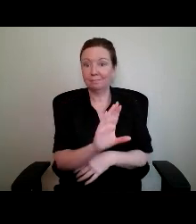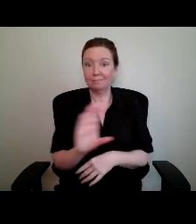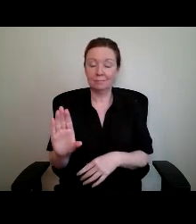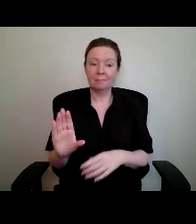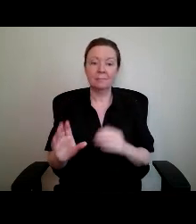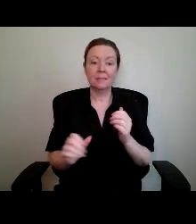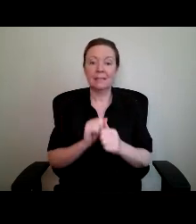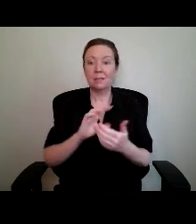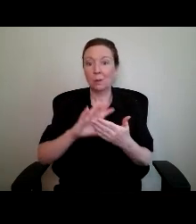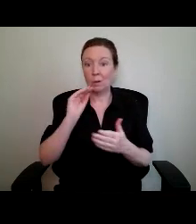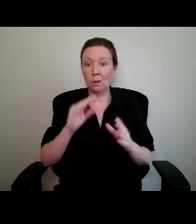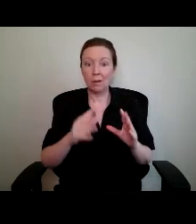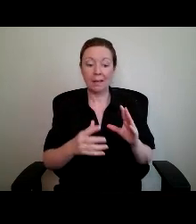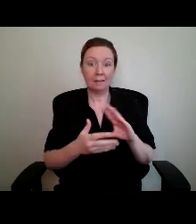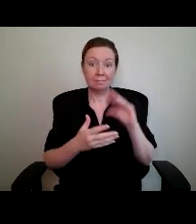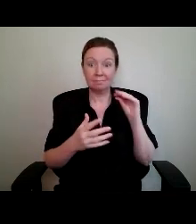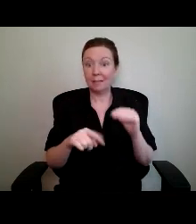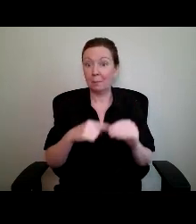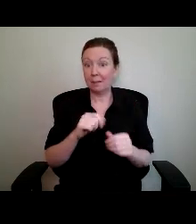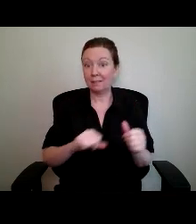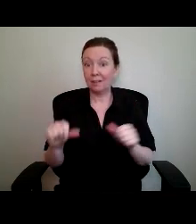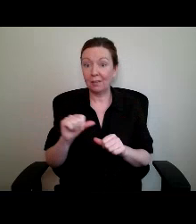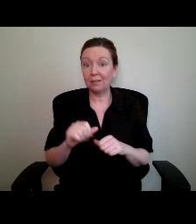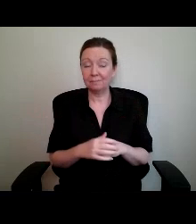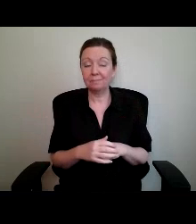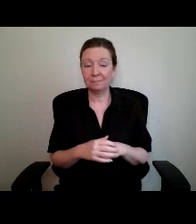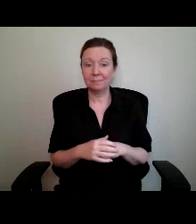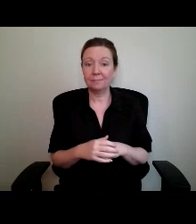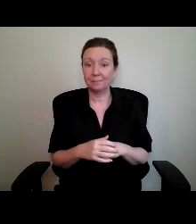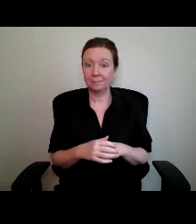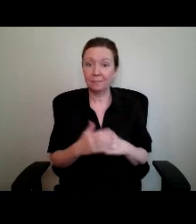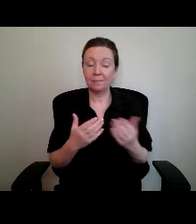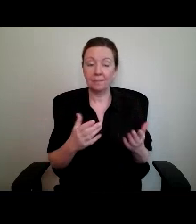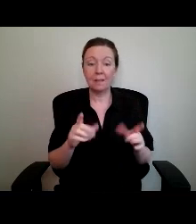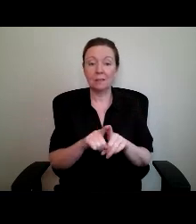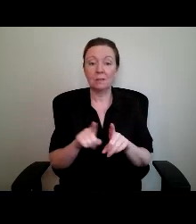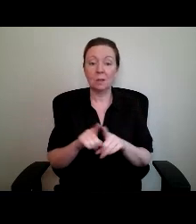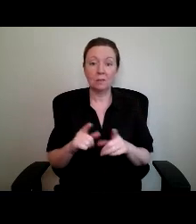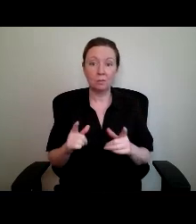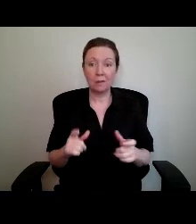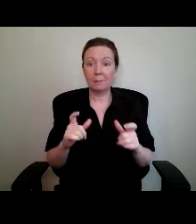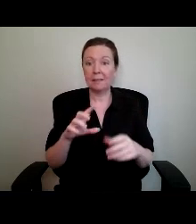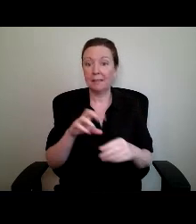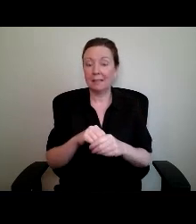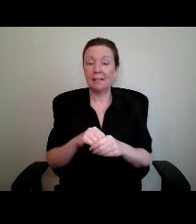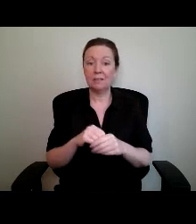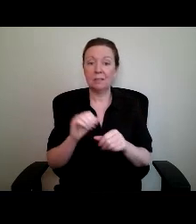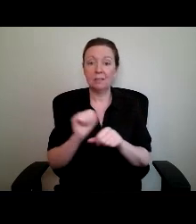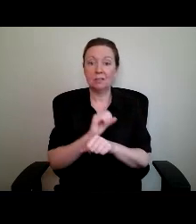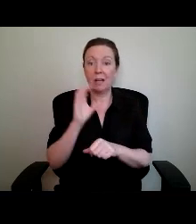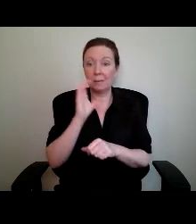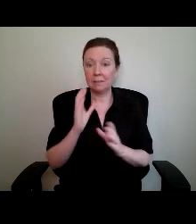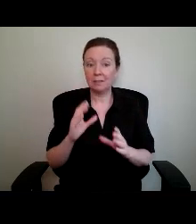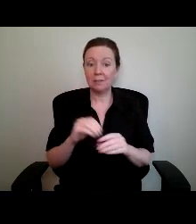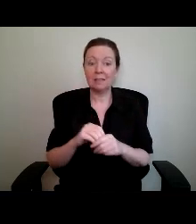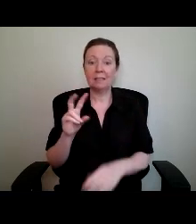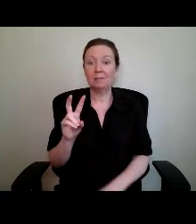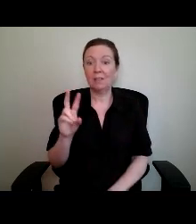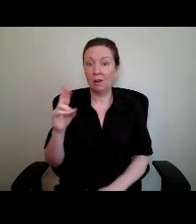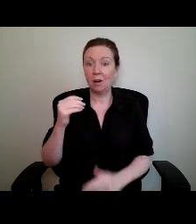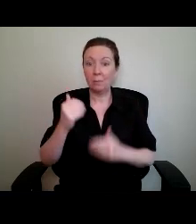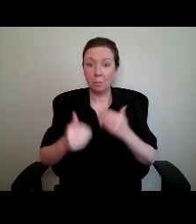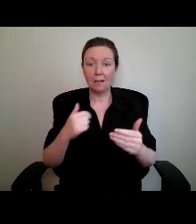learning about each other, honestly. This also rapidly engages job seekers in the VR process. So we want to get